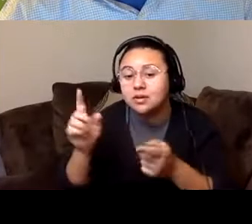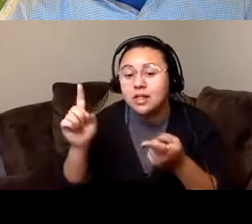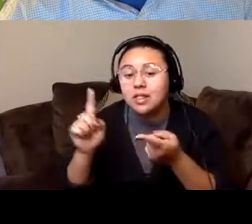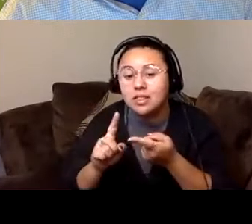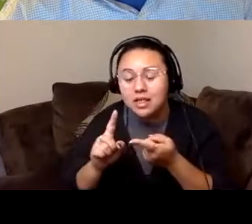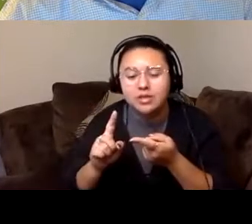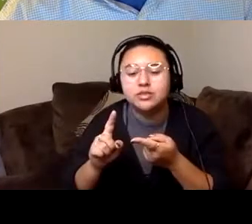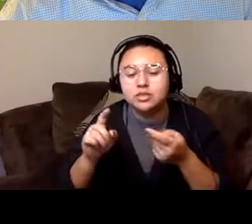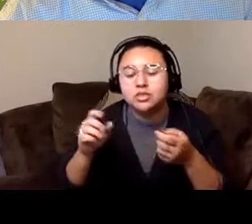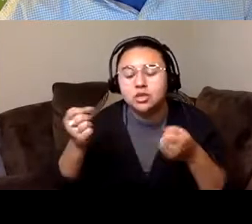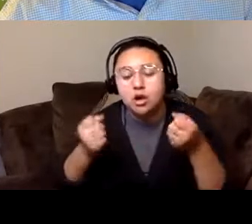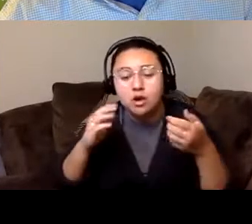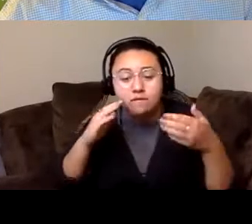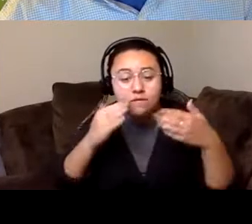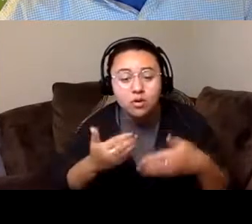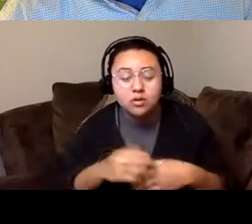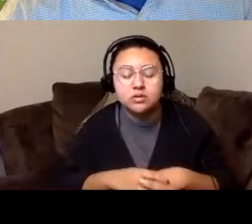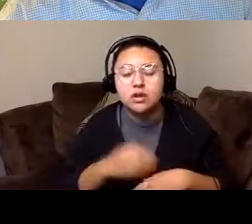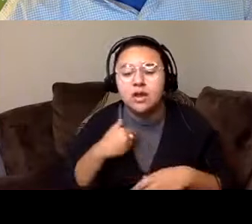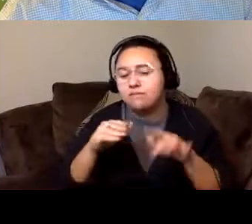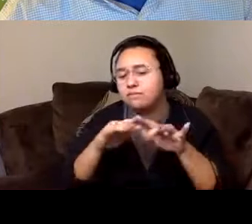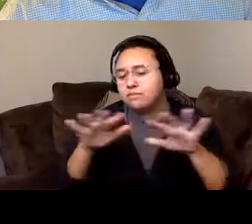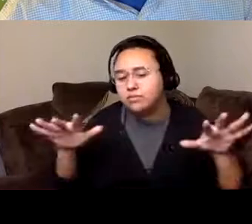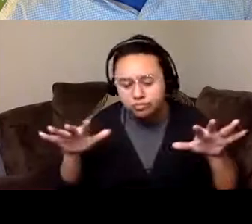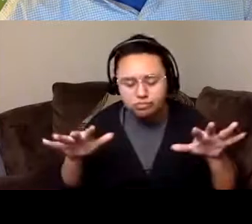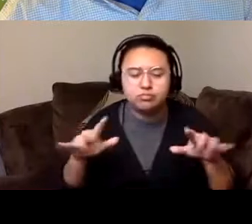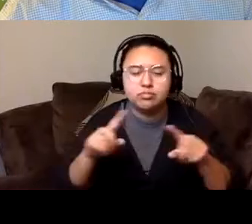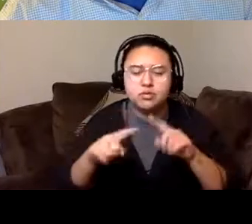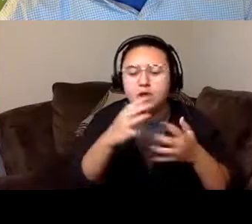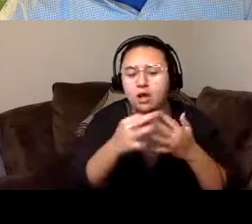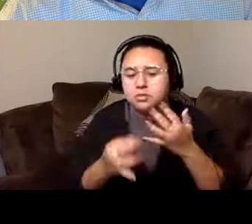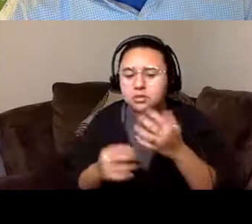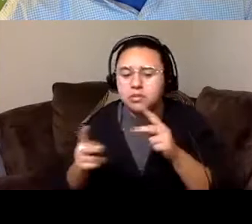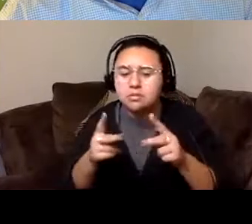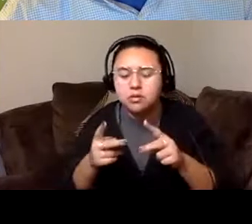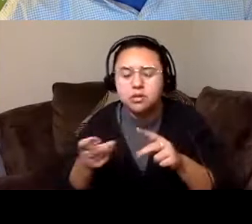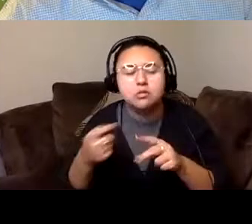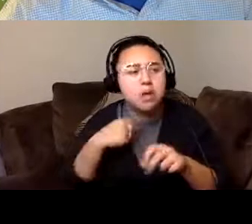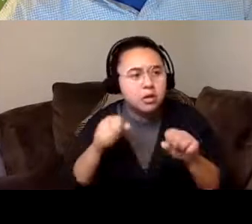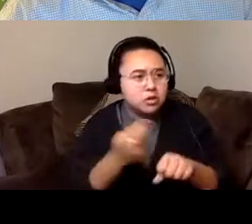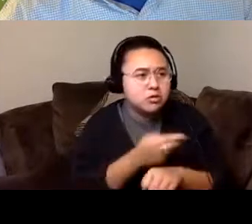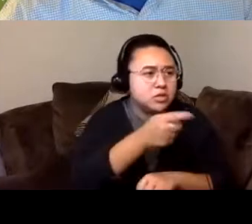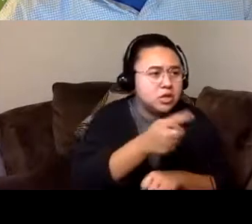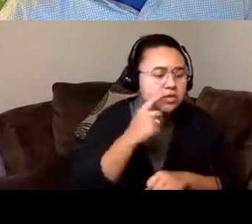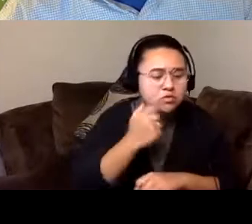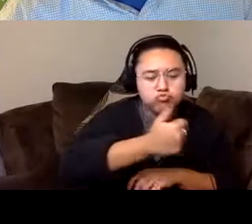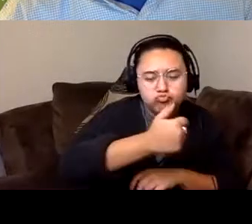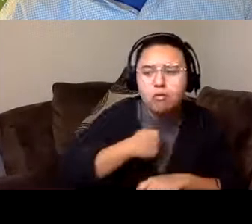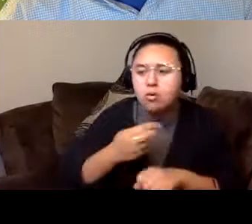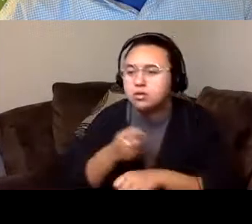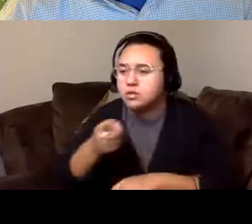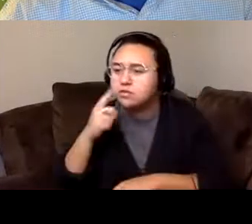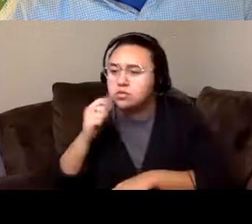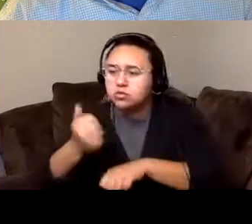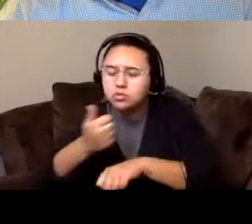focused, and that has a myriad, a plethora of options for people to be able to get around. And I think that's a really great starting point,